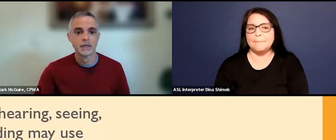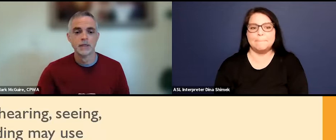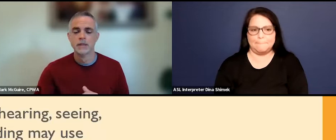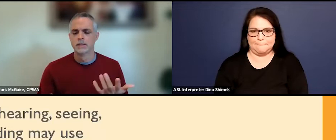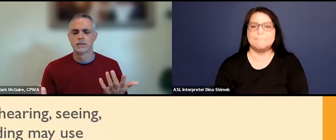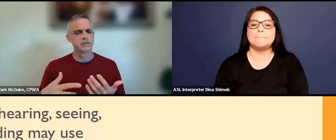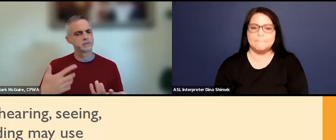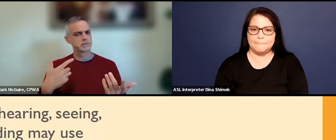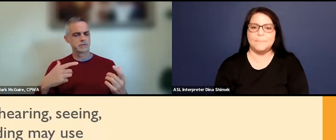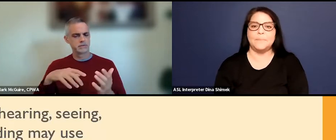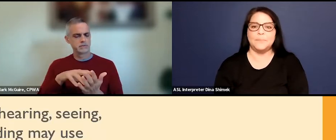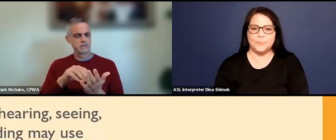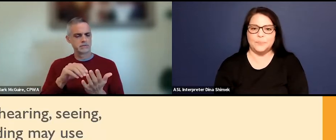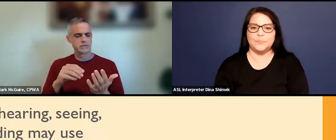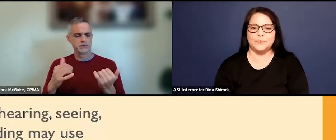communicate.